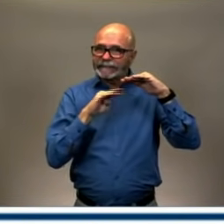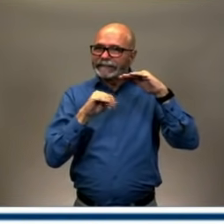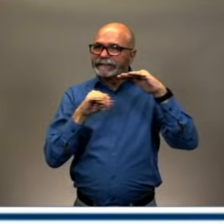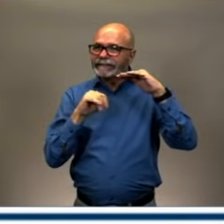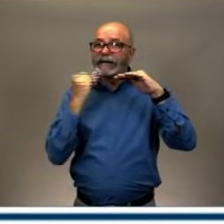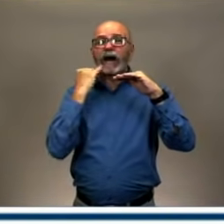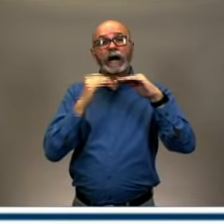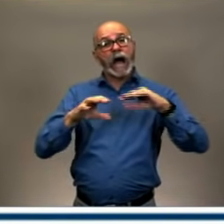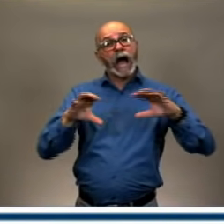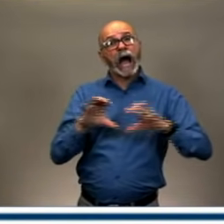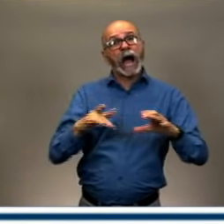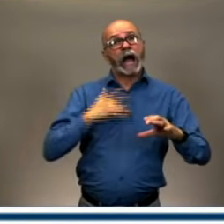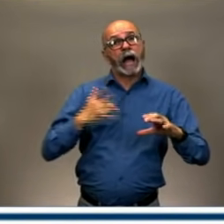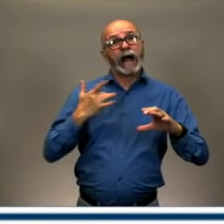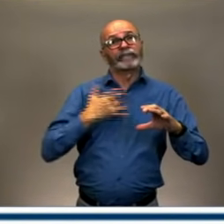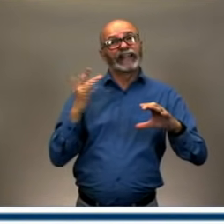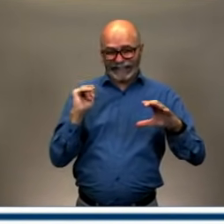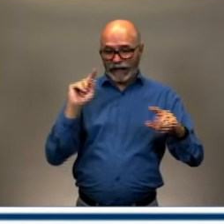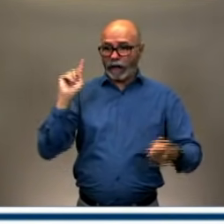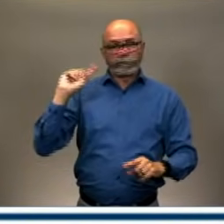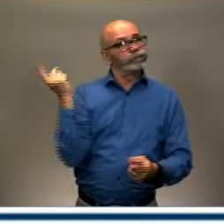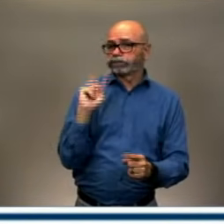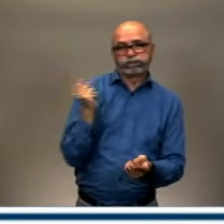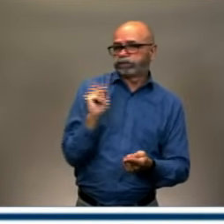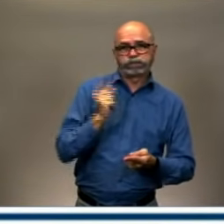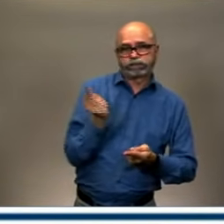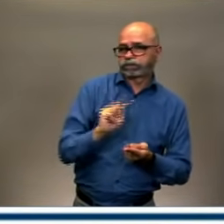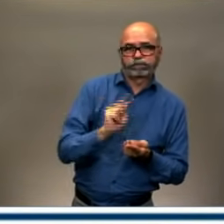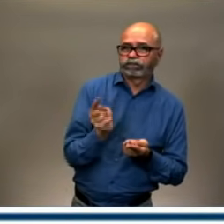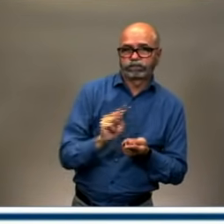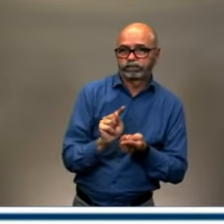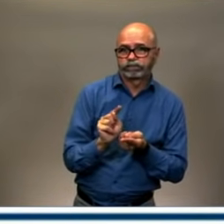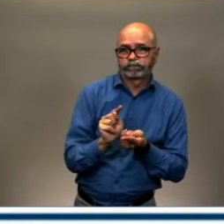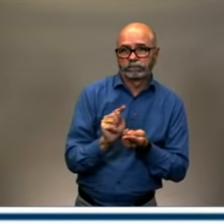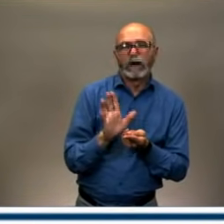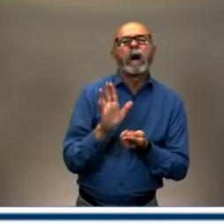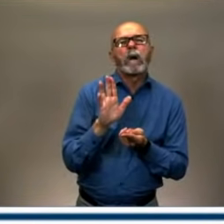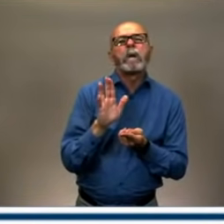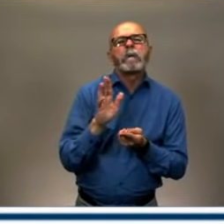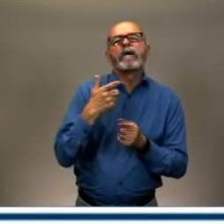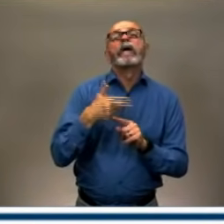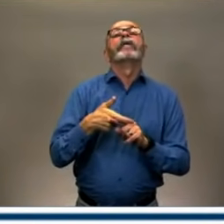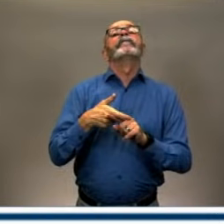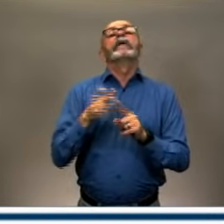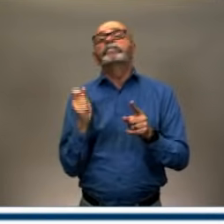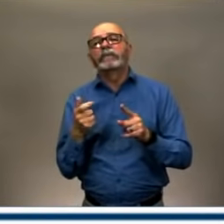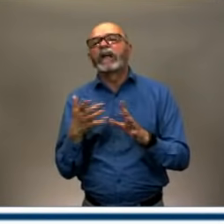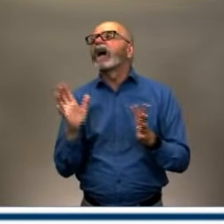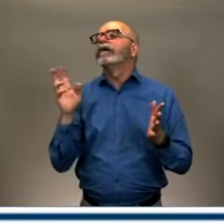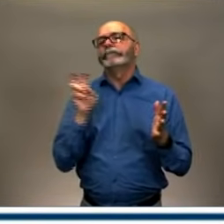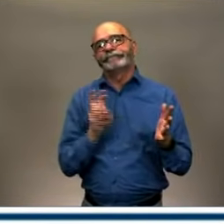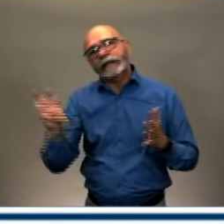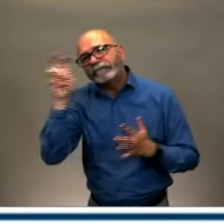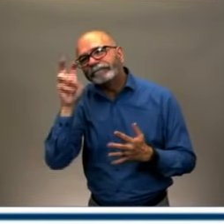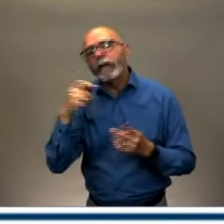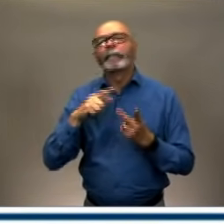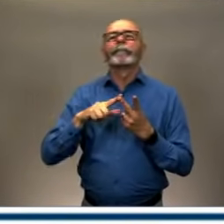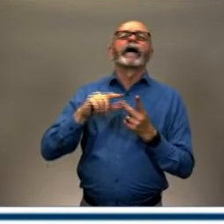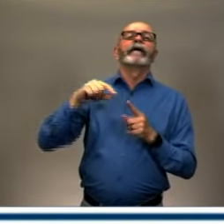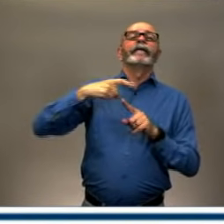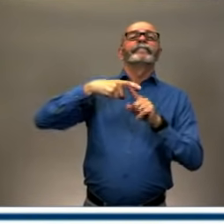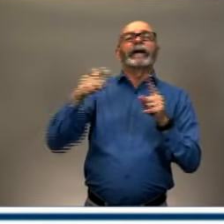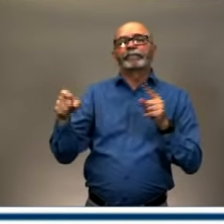down. Most of our cases are linked to other known cases or travel outside the province. And the number of